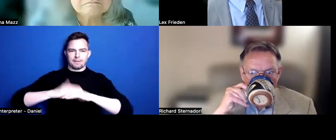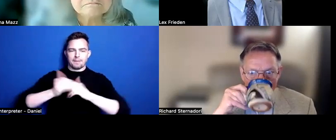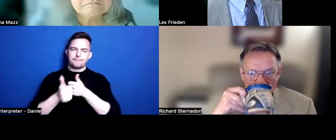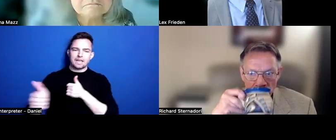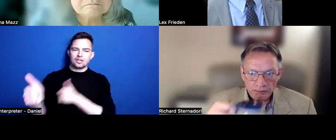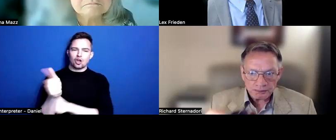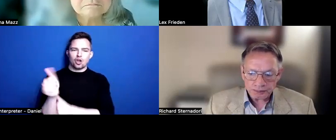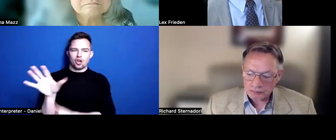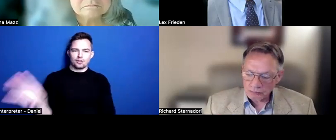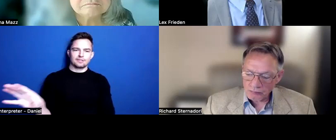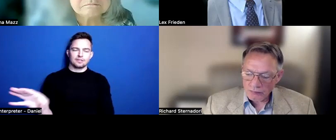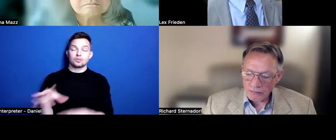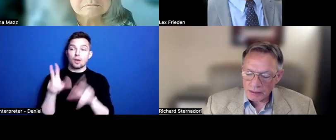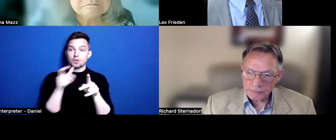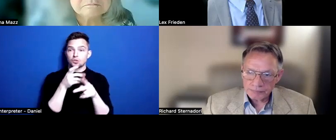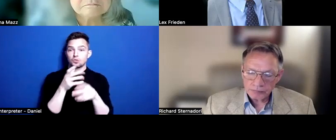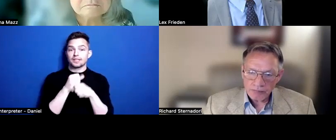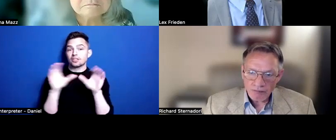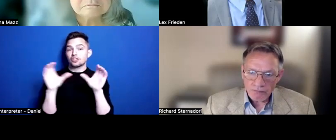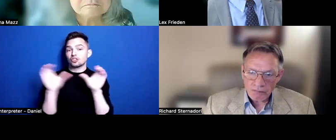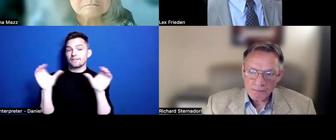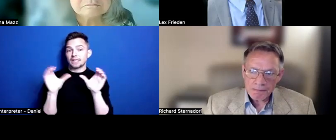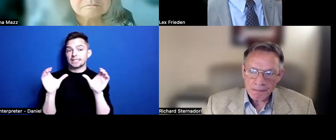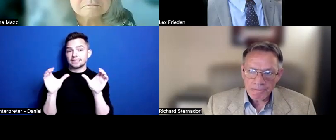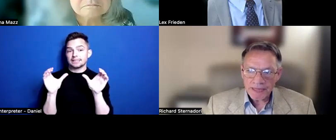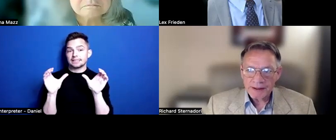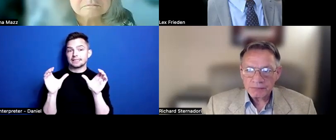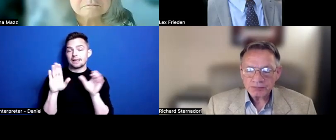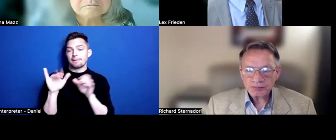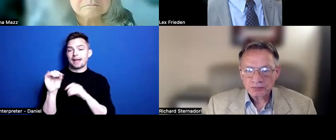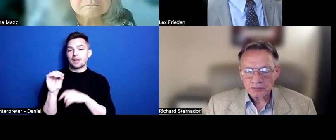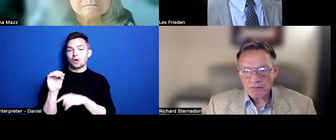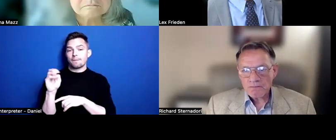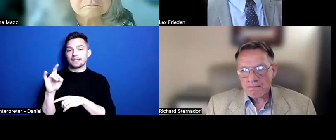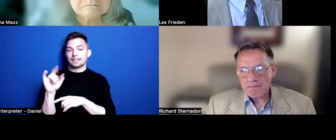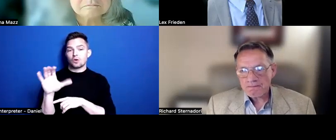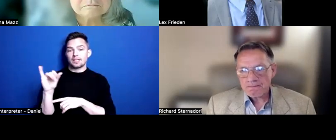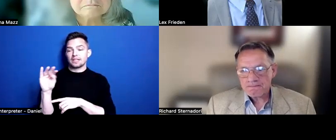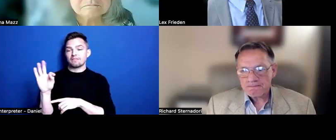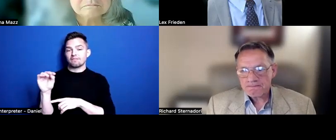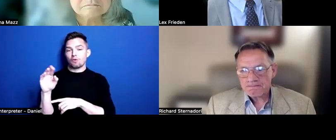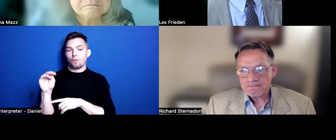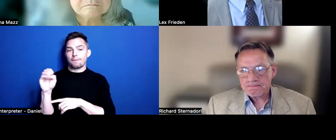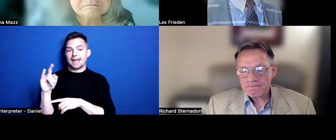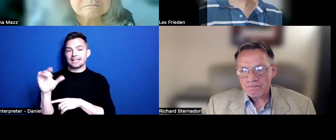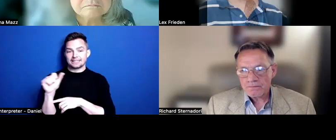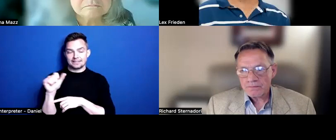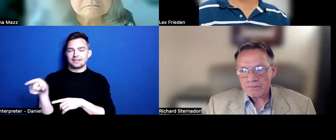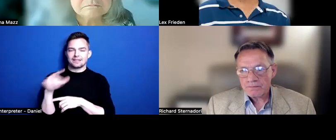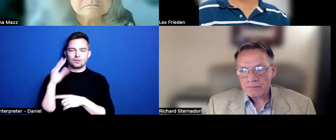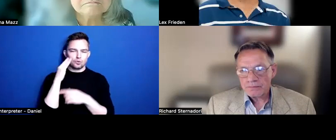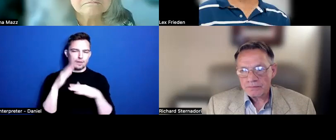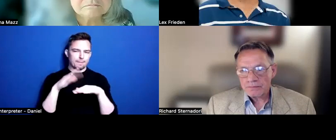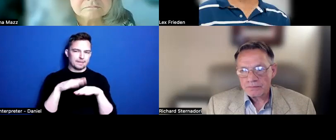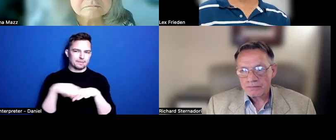requirements. So a person who gets a certificate in biomedical informatics will know what the minimum standards are,